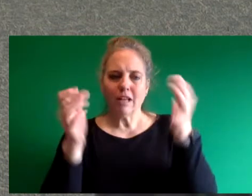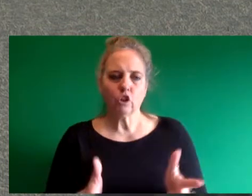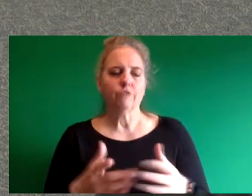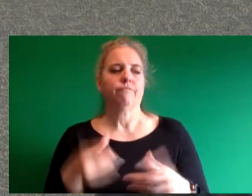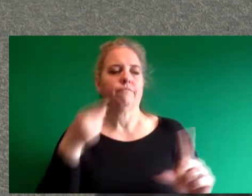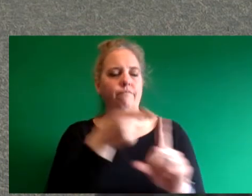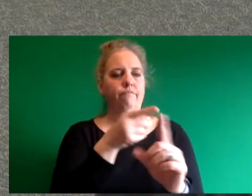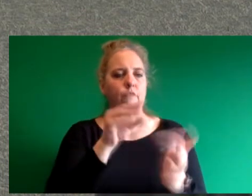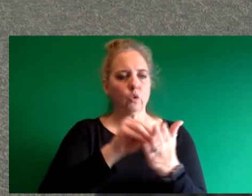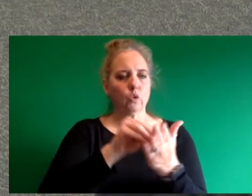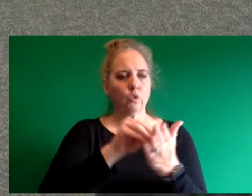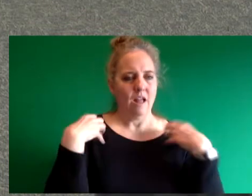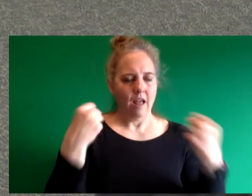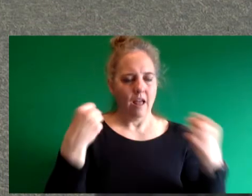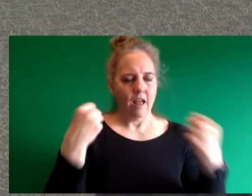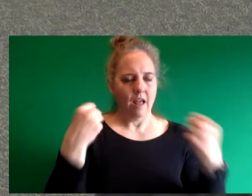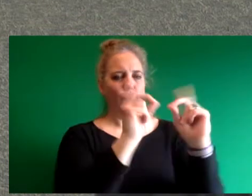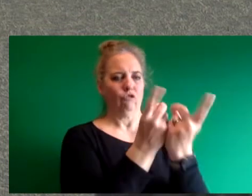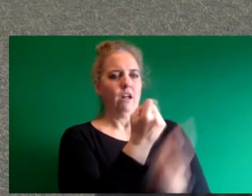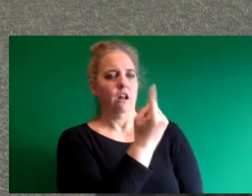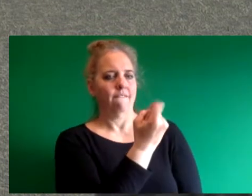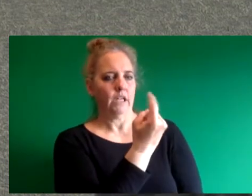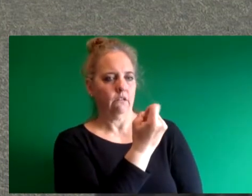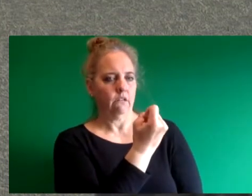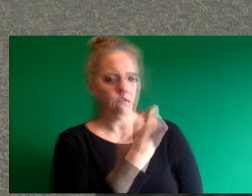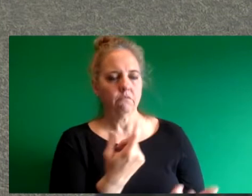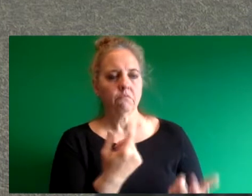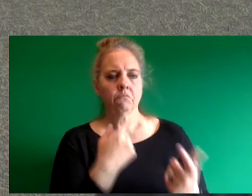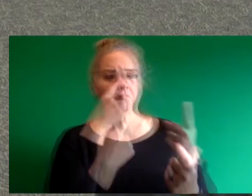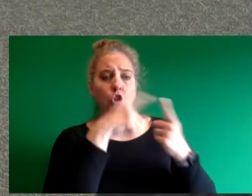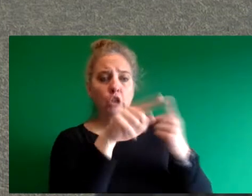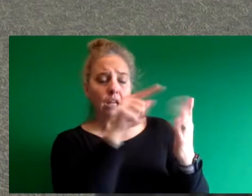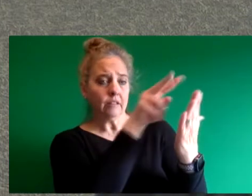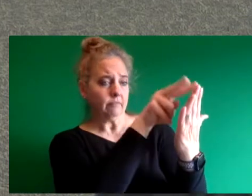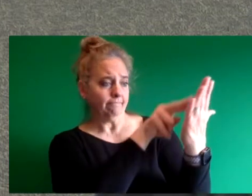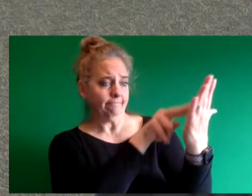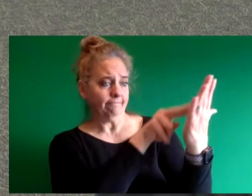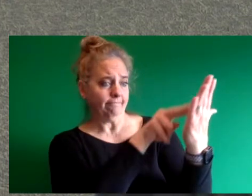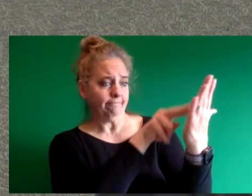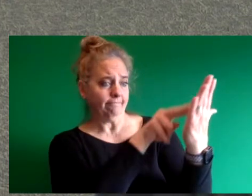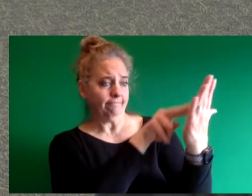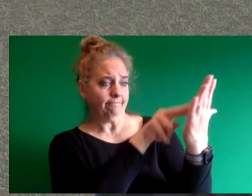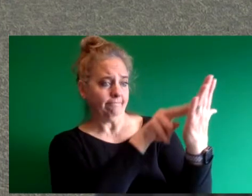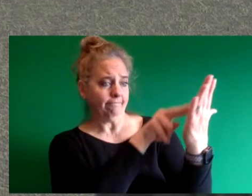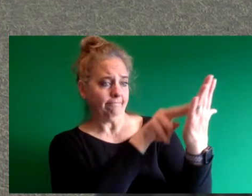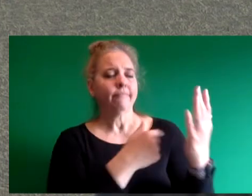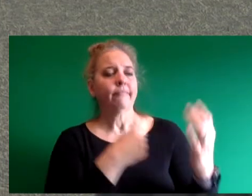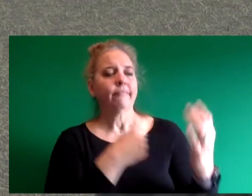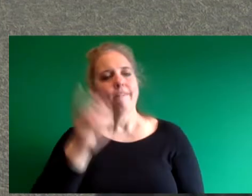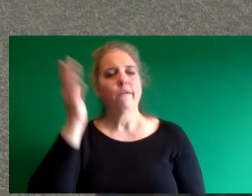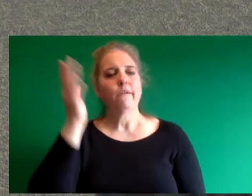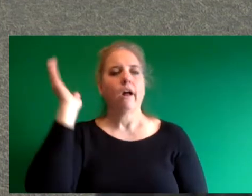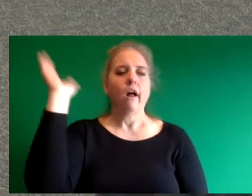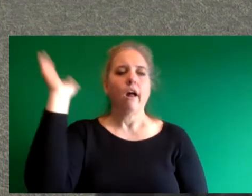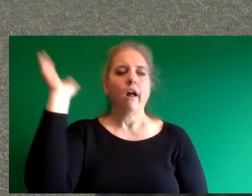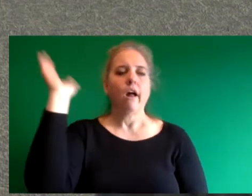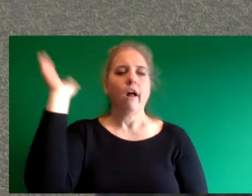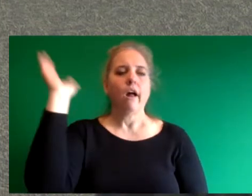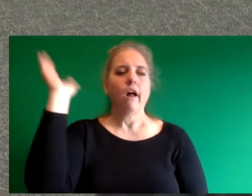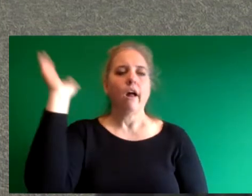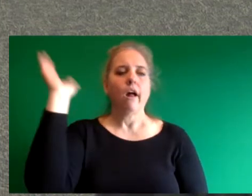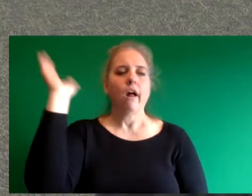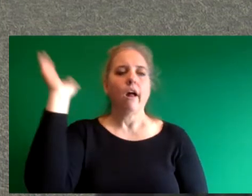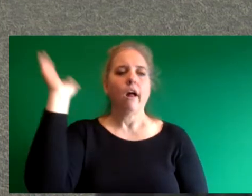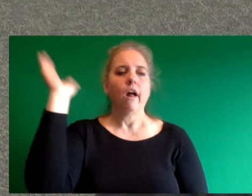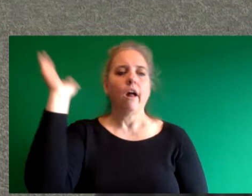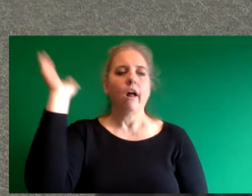to our board about COVID updates. So I'm really actually excited that I'm not doing that today. But I'm unfortunately talking about yet the emerging